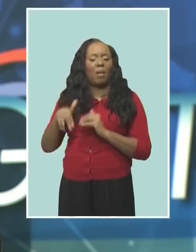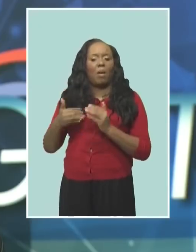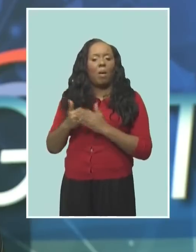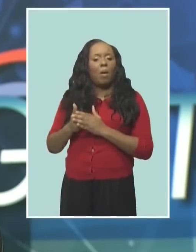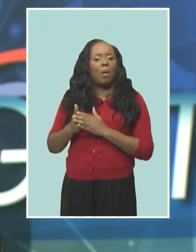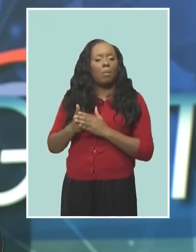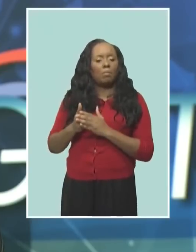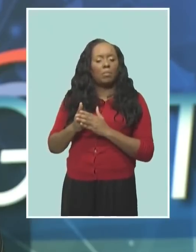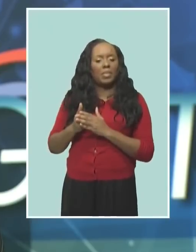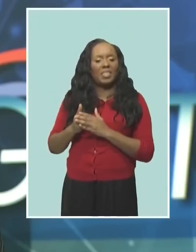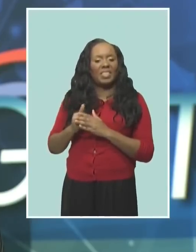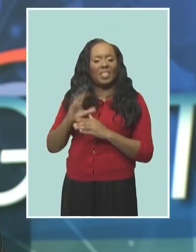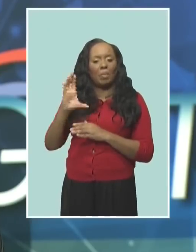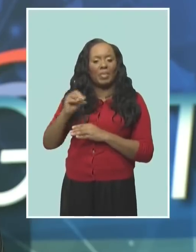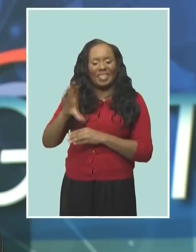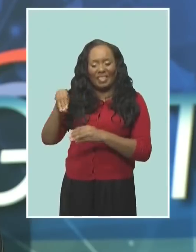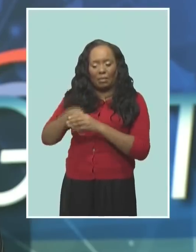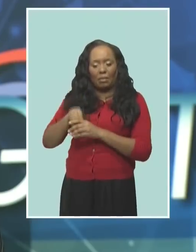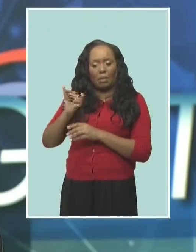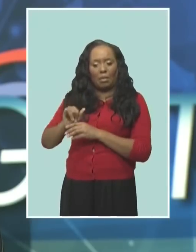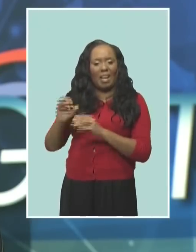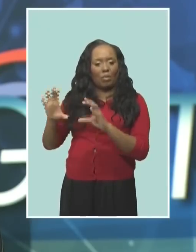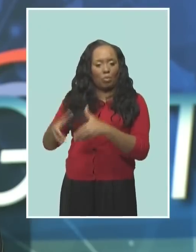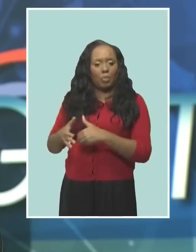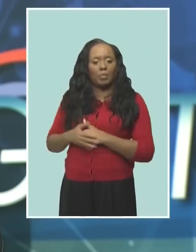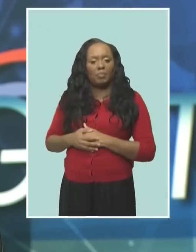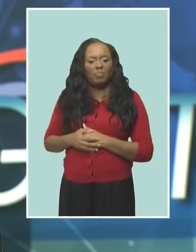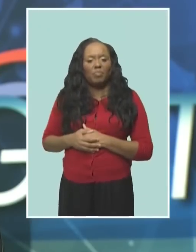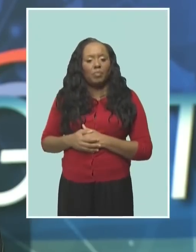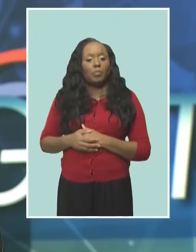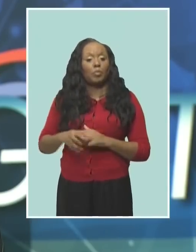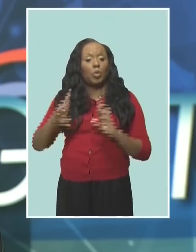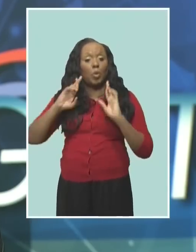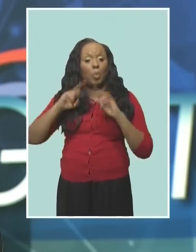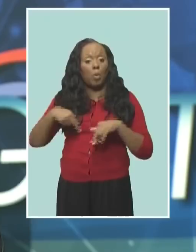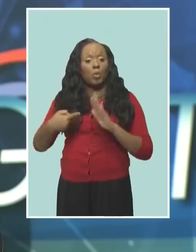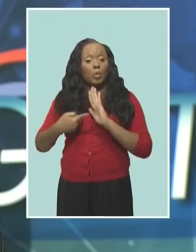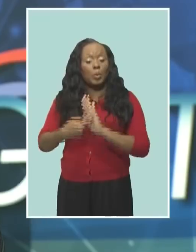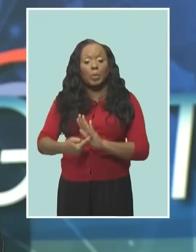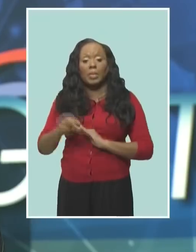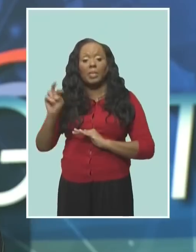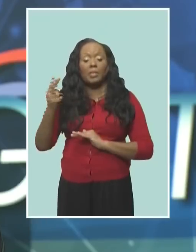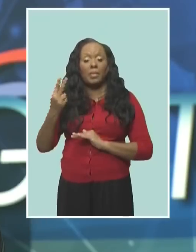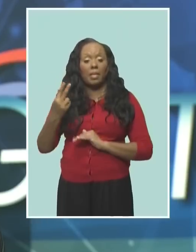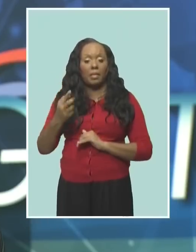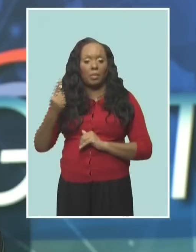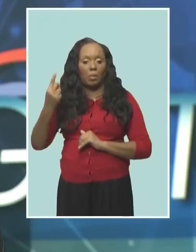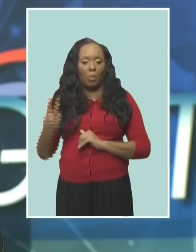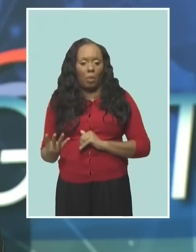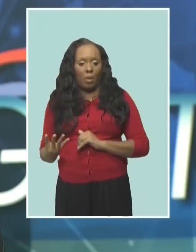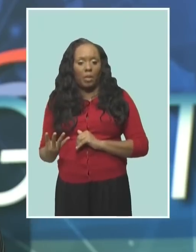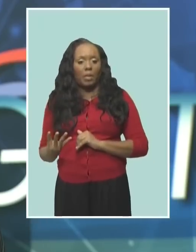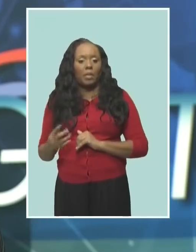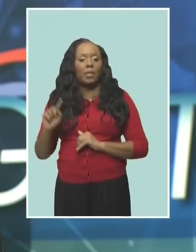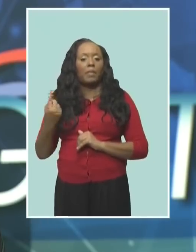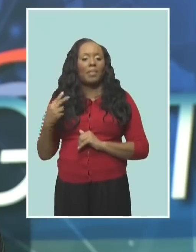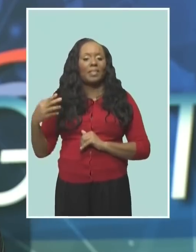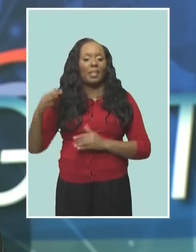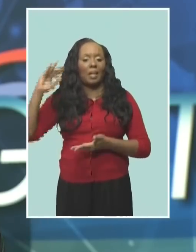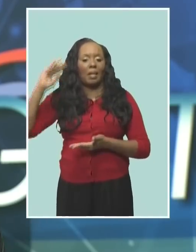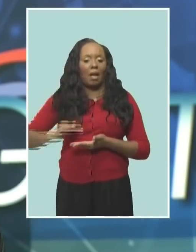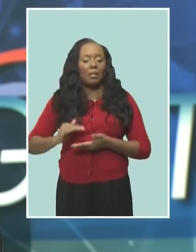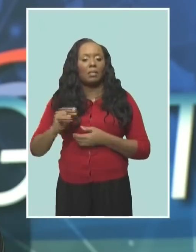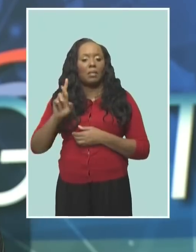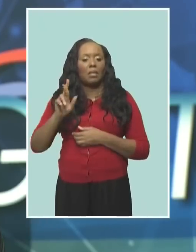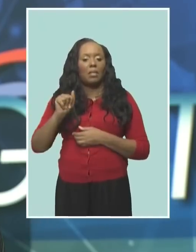Pension Fund. The introduction of the quarterly report indicates that during the second quarter, the first cuts in rates were recorded, signaling